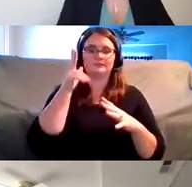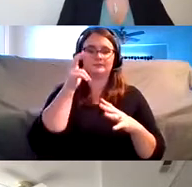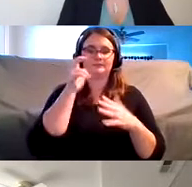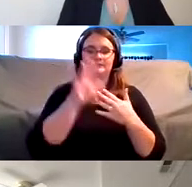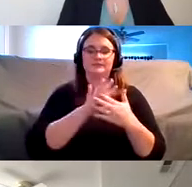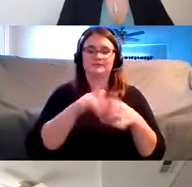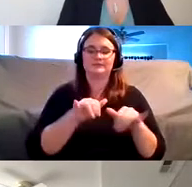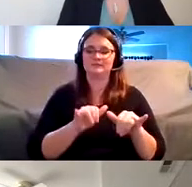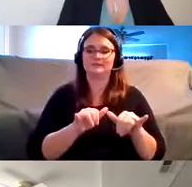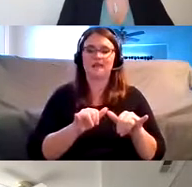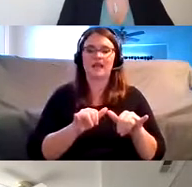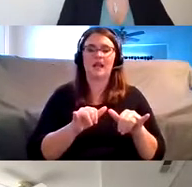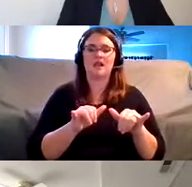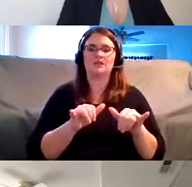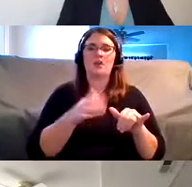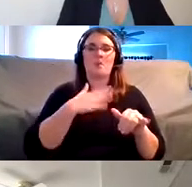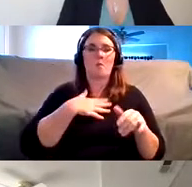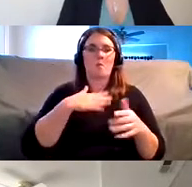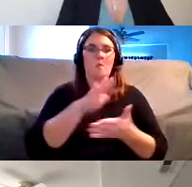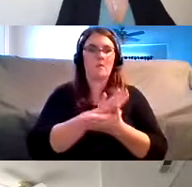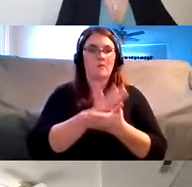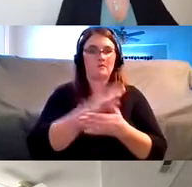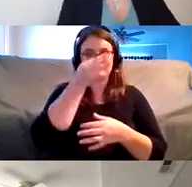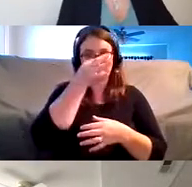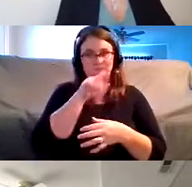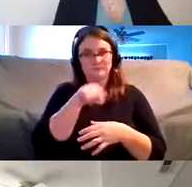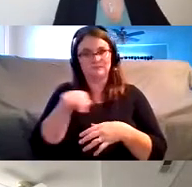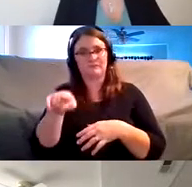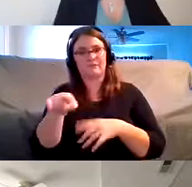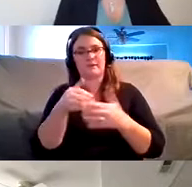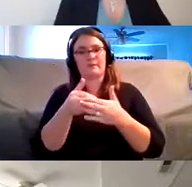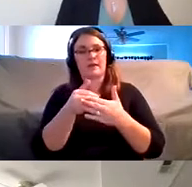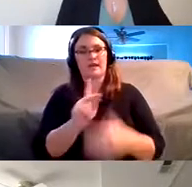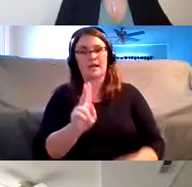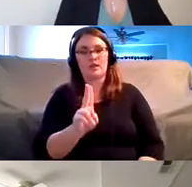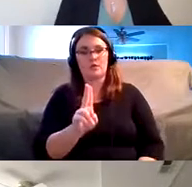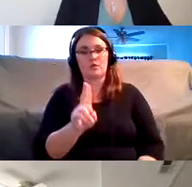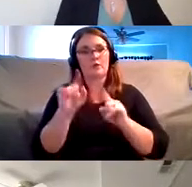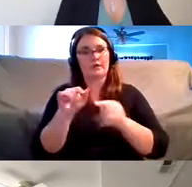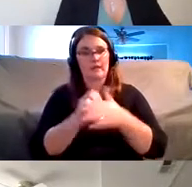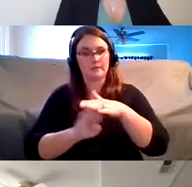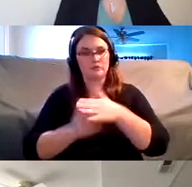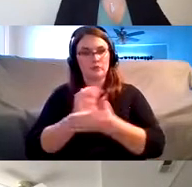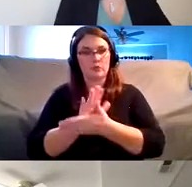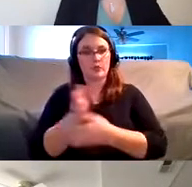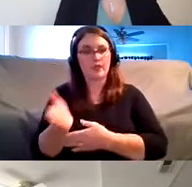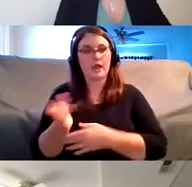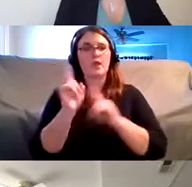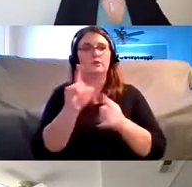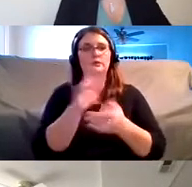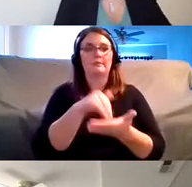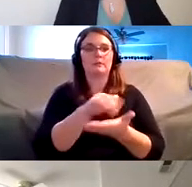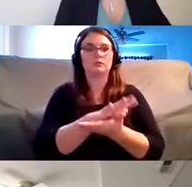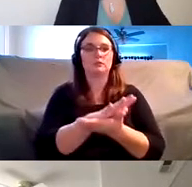elementary school. It's right around the corner from KU here. That's where I went to elementary school. I went to middle school in Rosedale